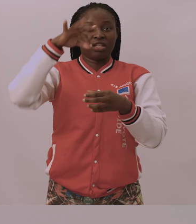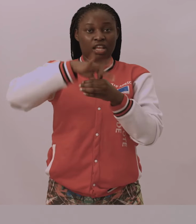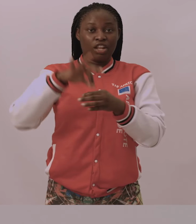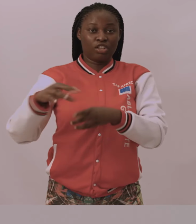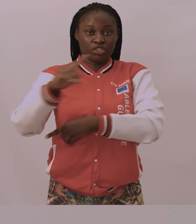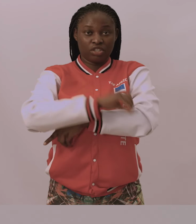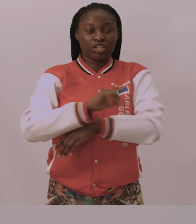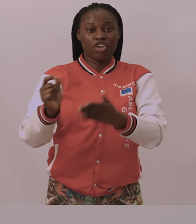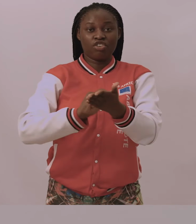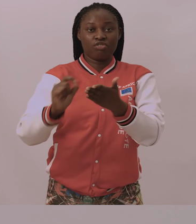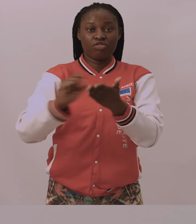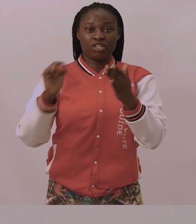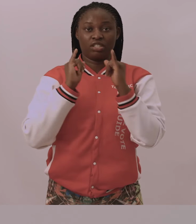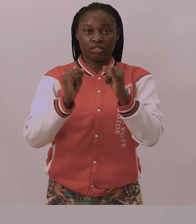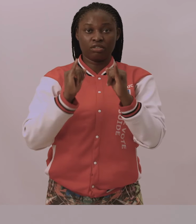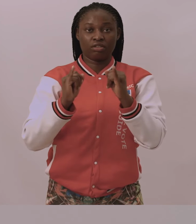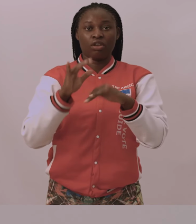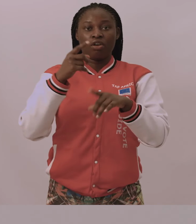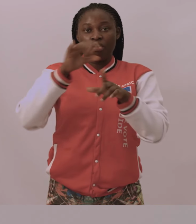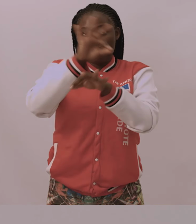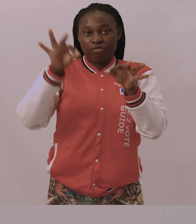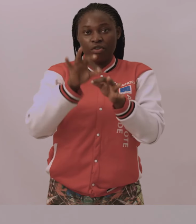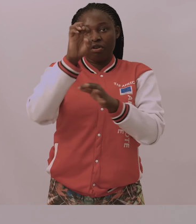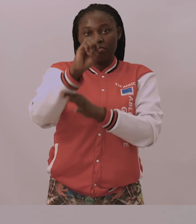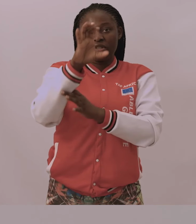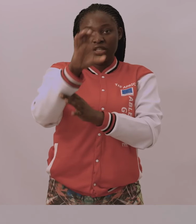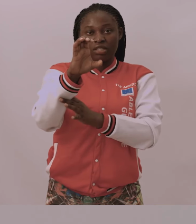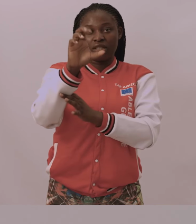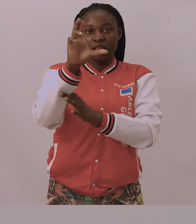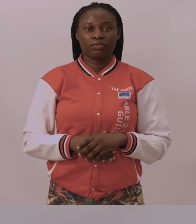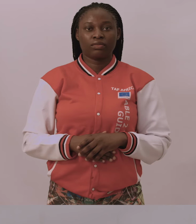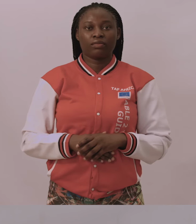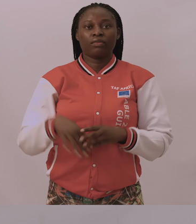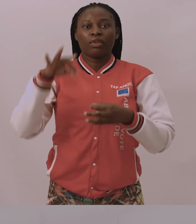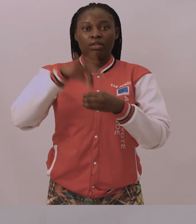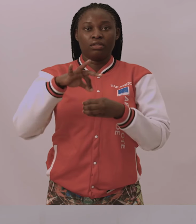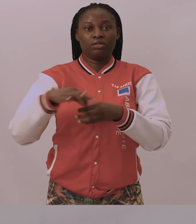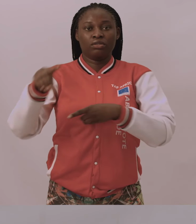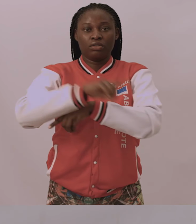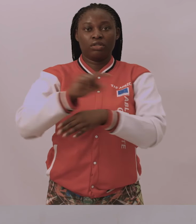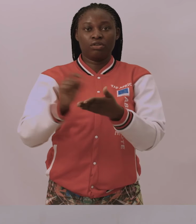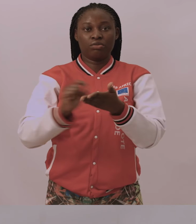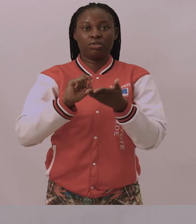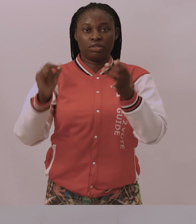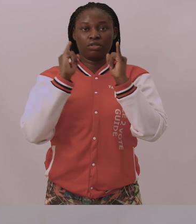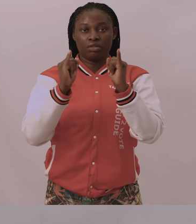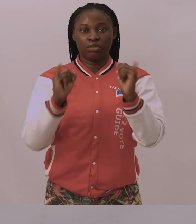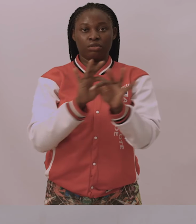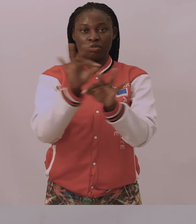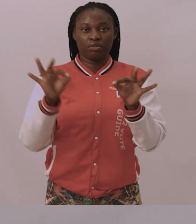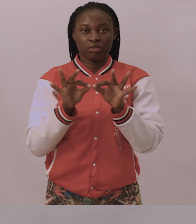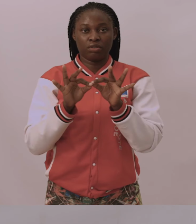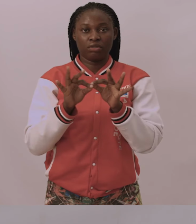instruction from form EC30E. Election Day written instruction form